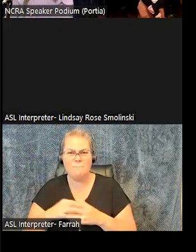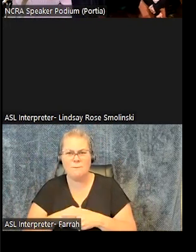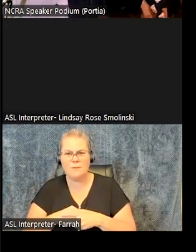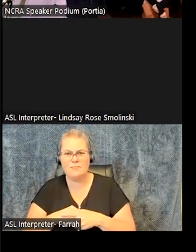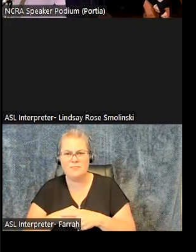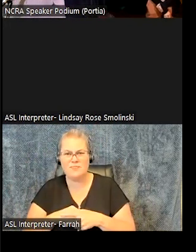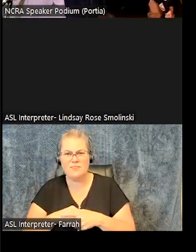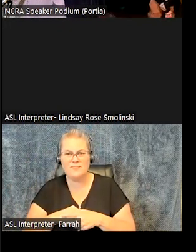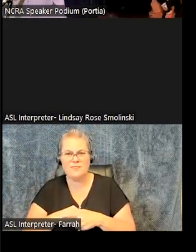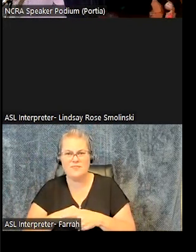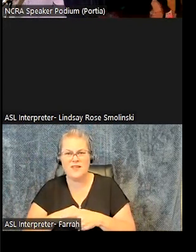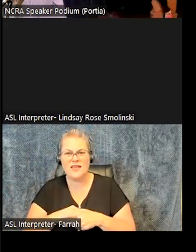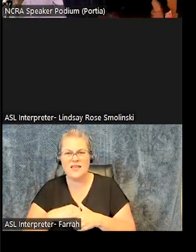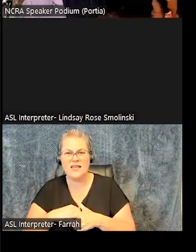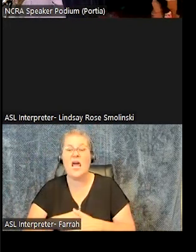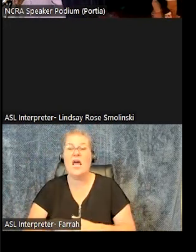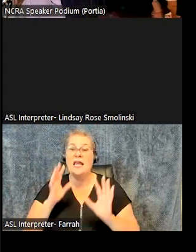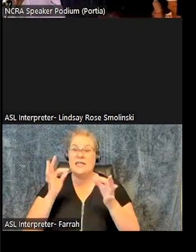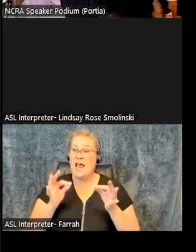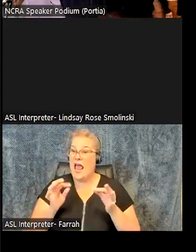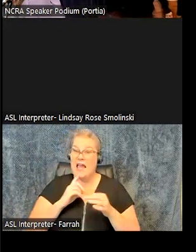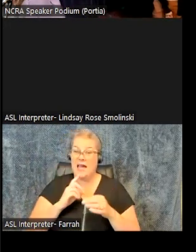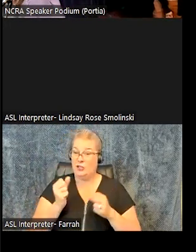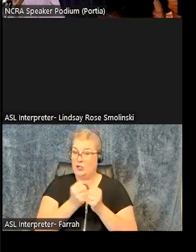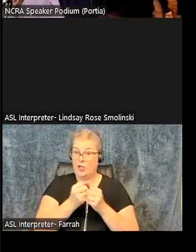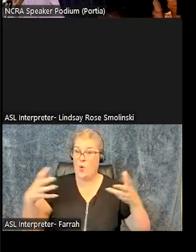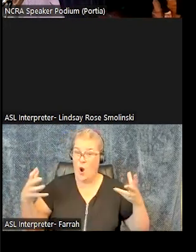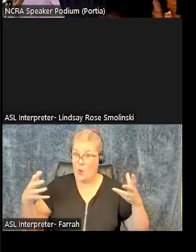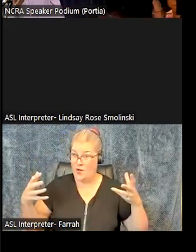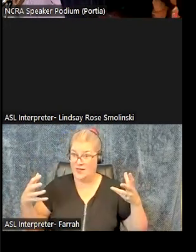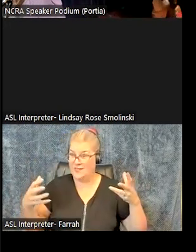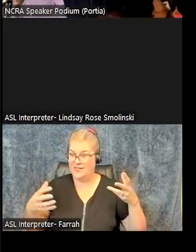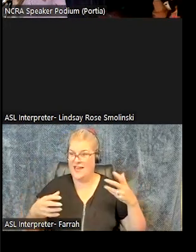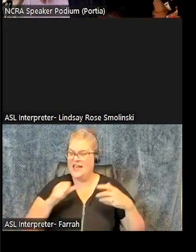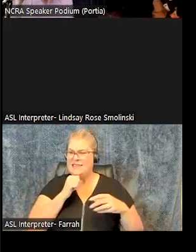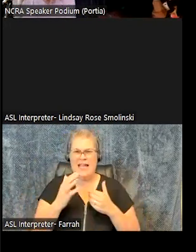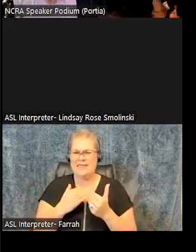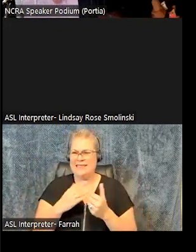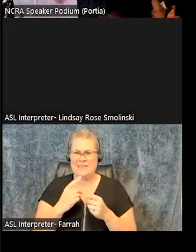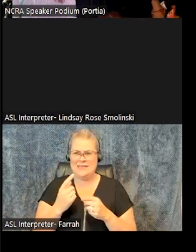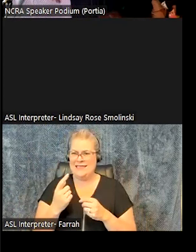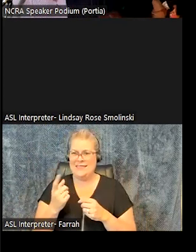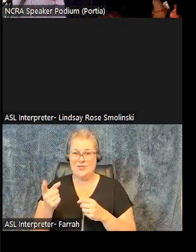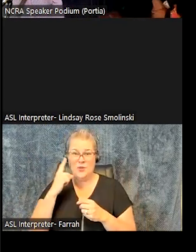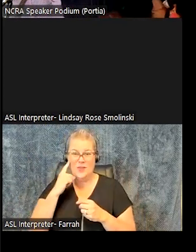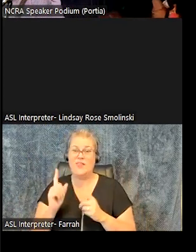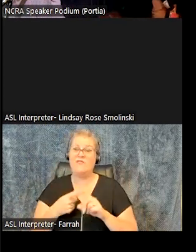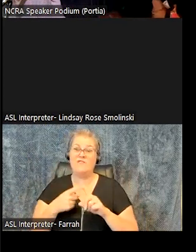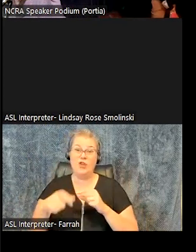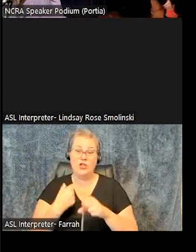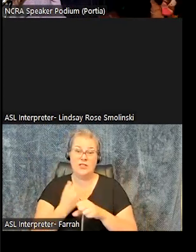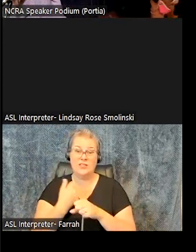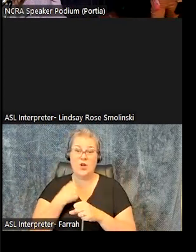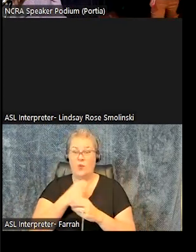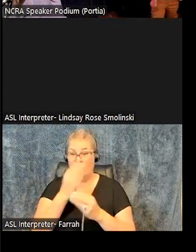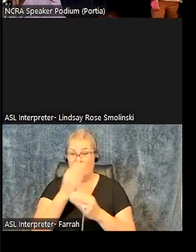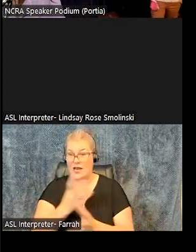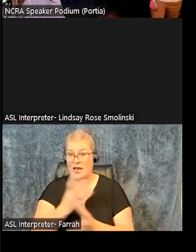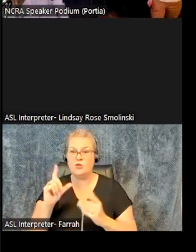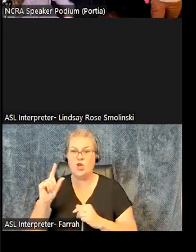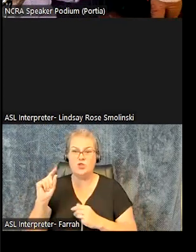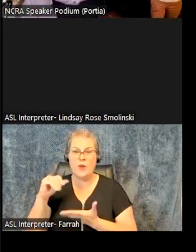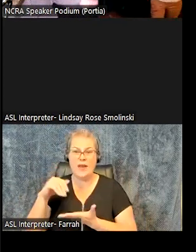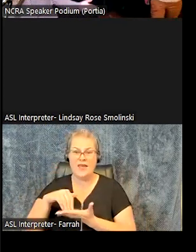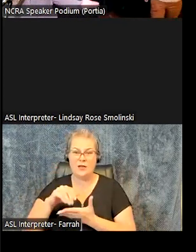It's definitely grown, and it's not as easy as one might think. On the very first year, we announced a $20,000